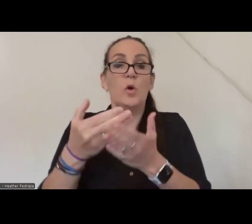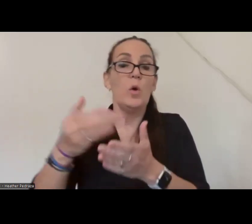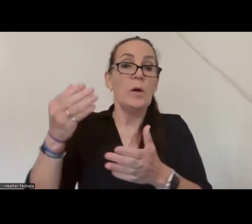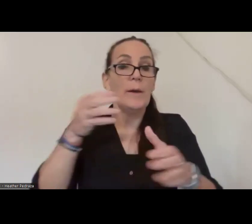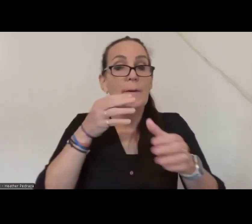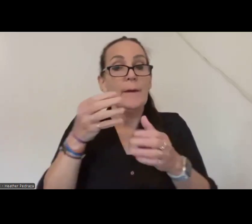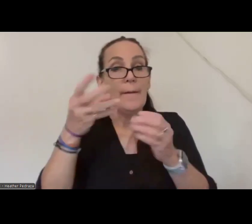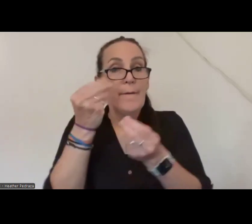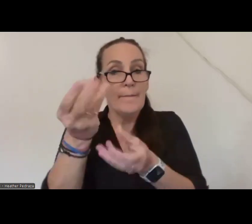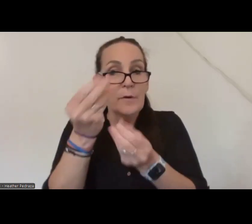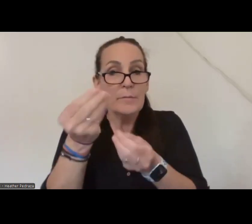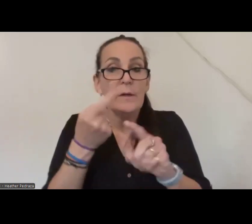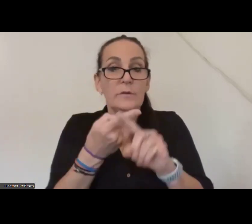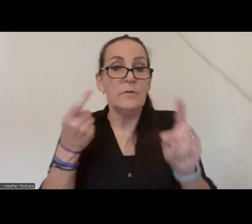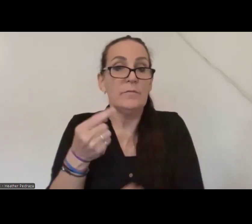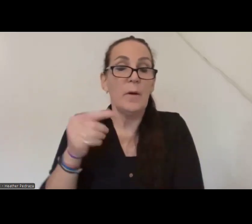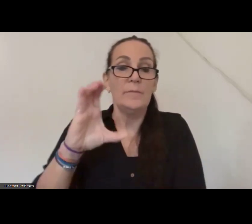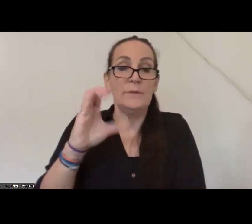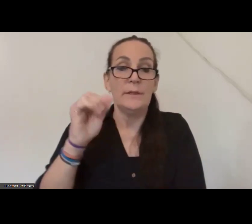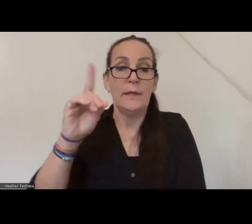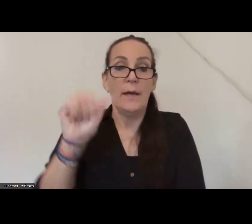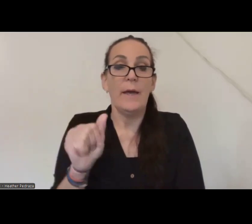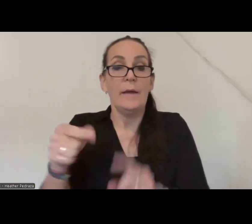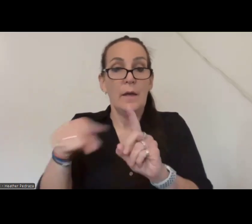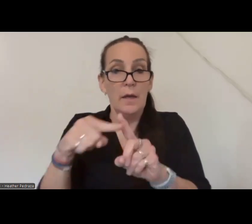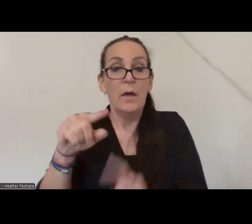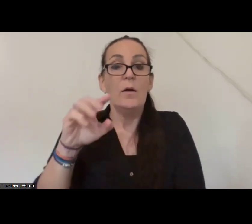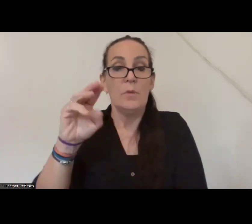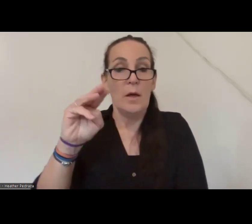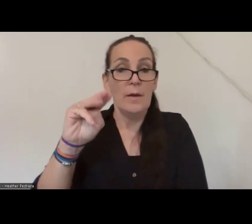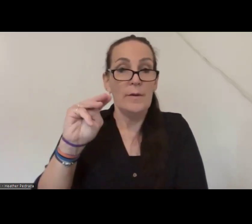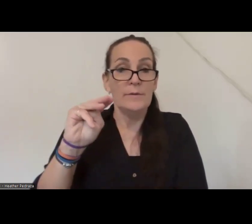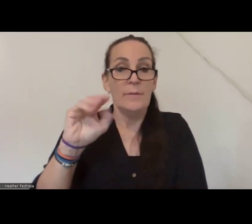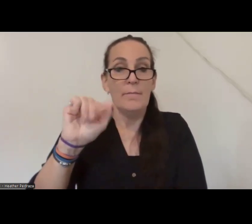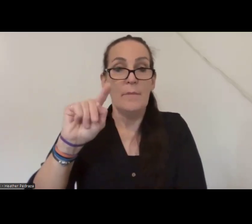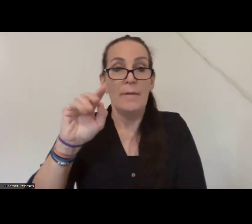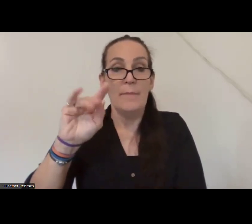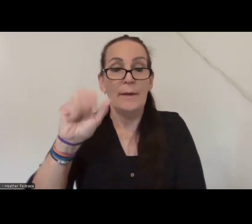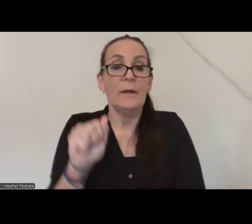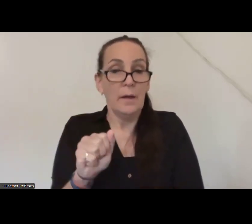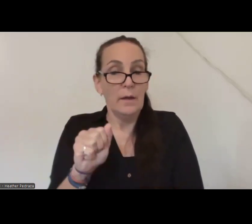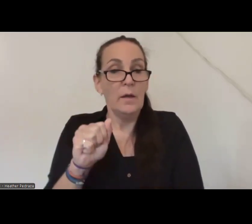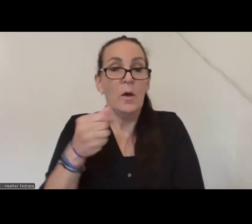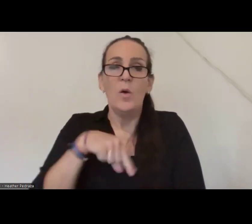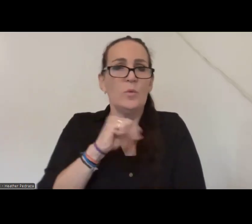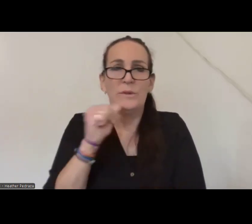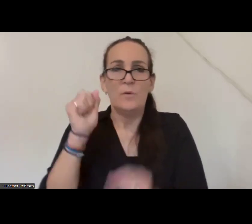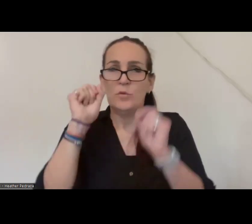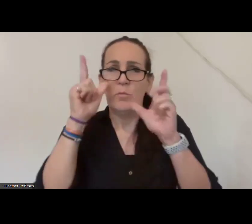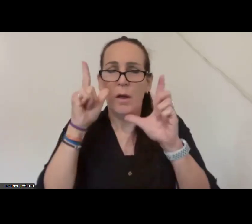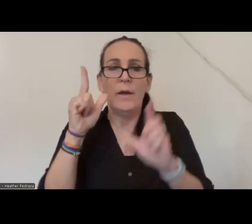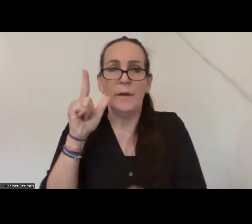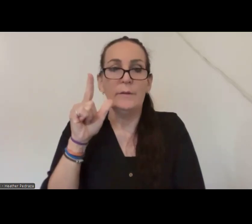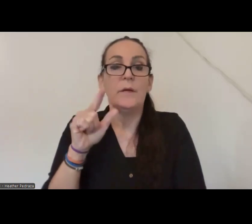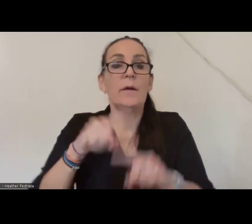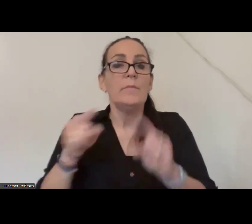the HCBS non-Medi-Cal gap analysis housing findings. We were not surprised by the findings, but we really appreciated that the state